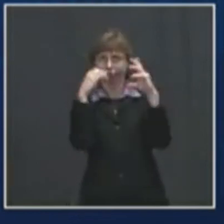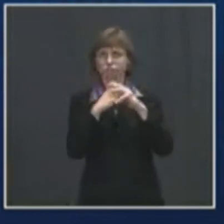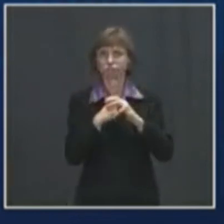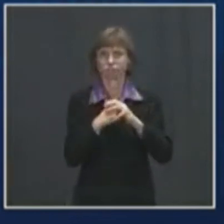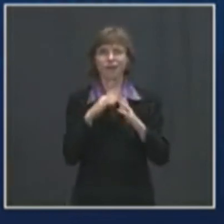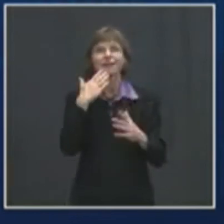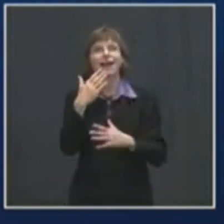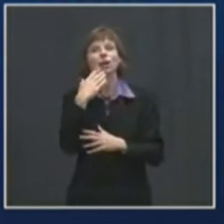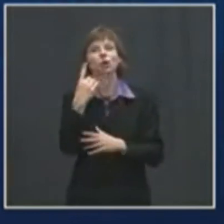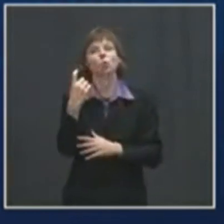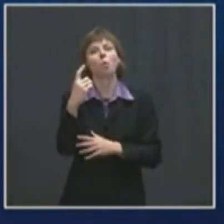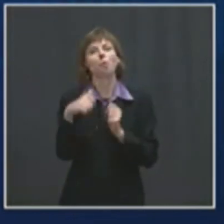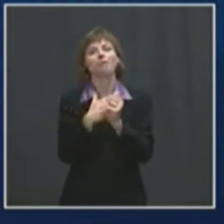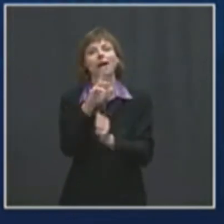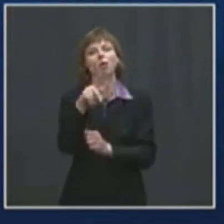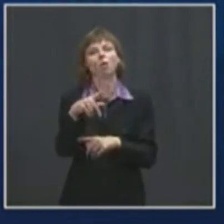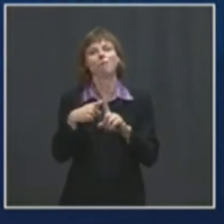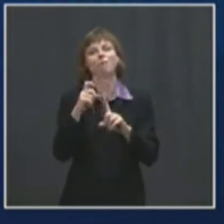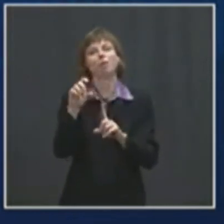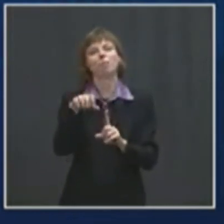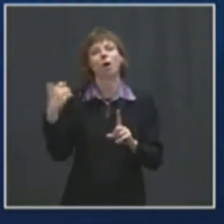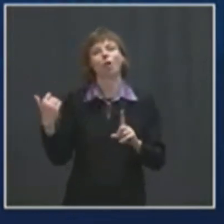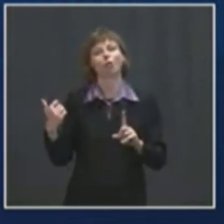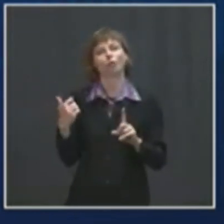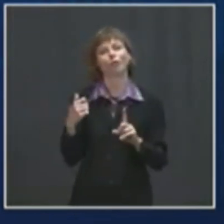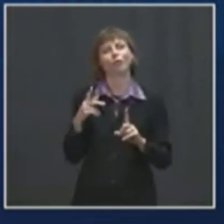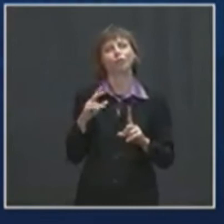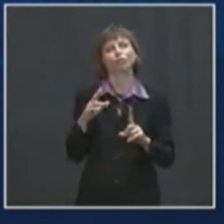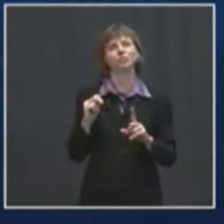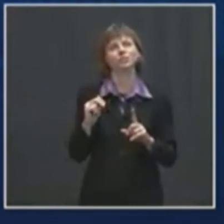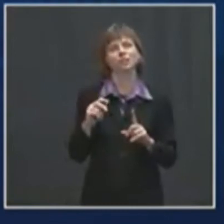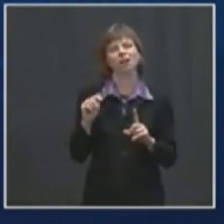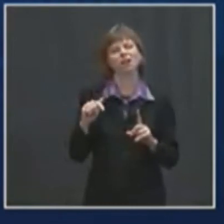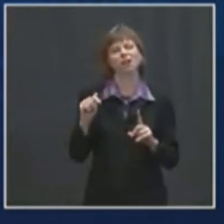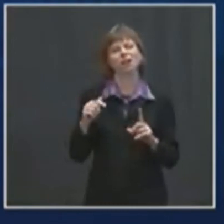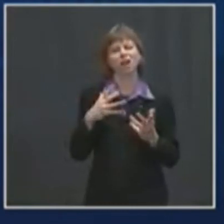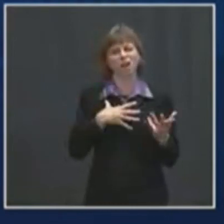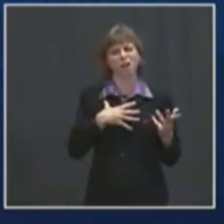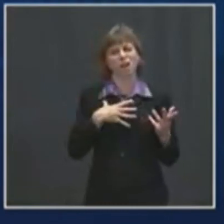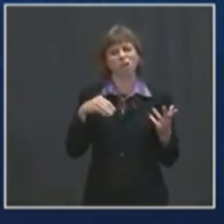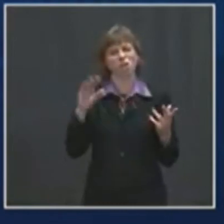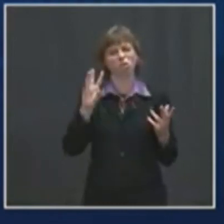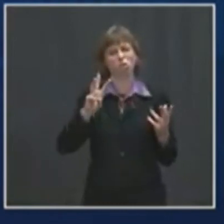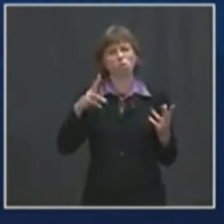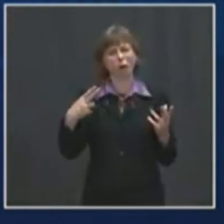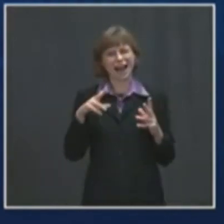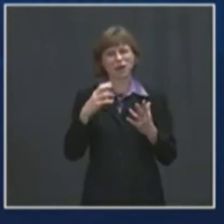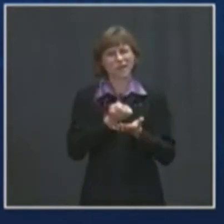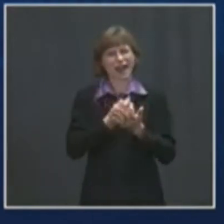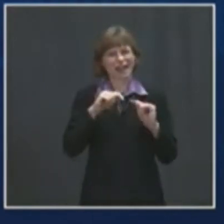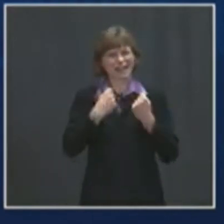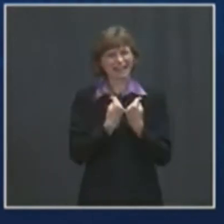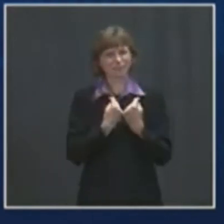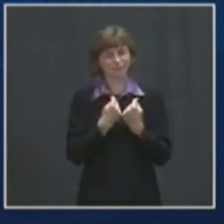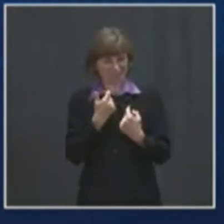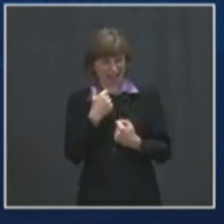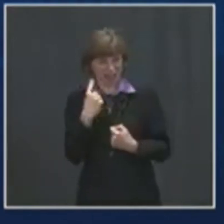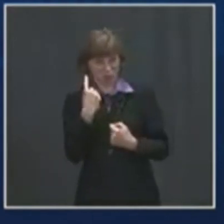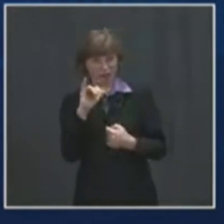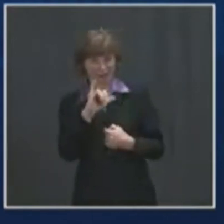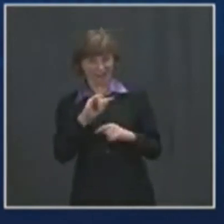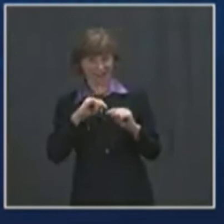more follow-up from the other Kristen. Is the White House's economic team, is there anyone on the team that is